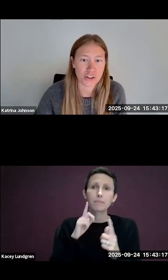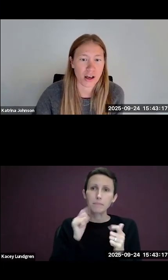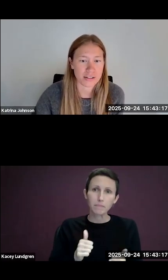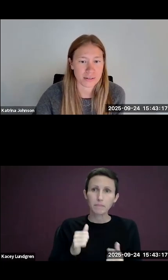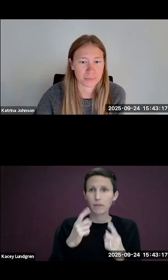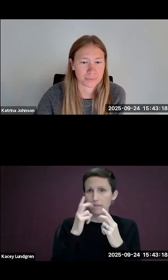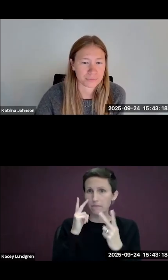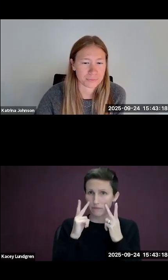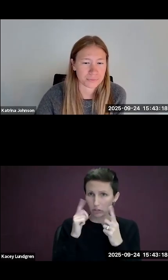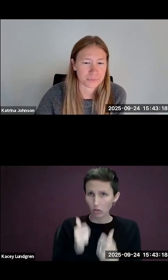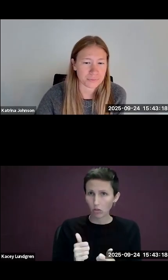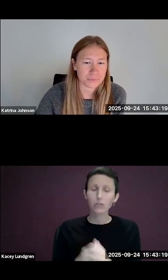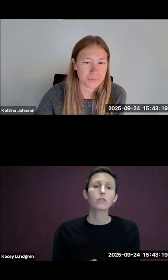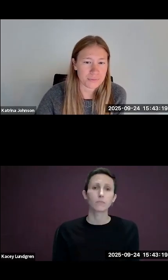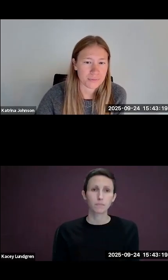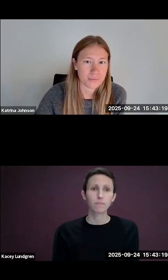hearing and vision loss.